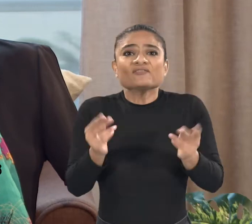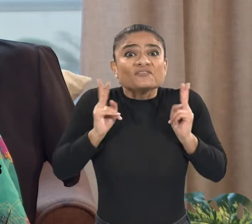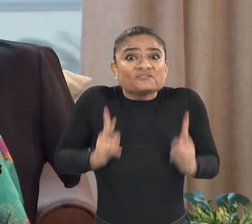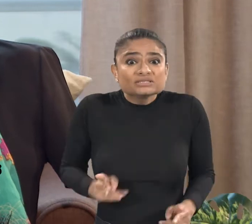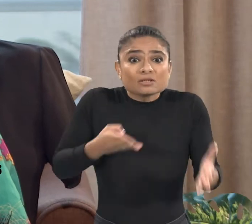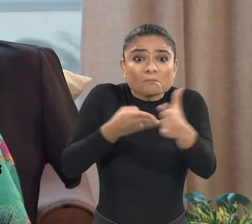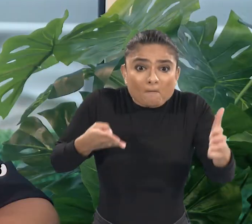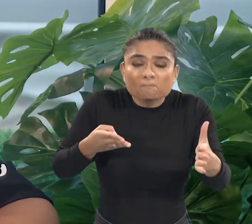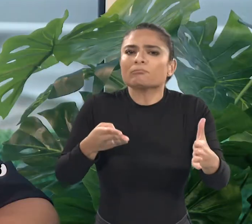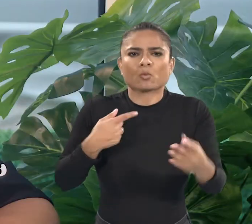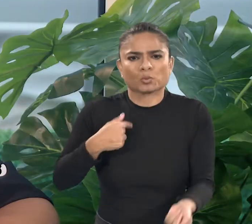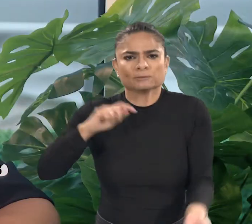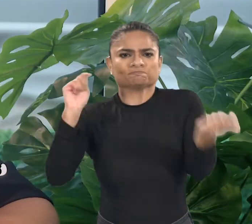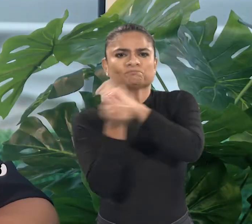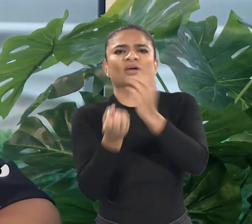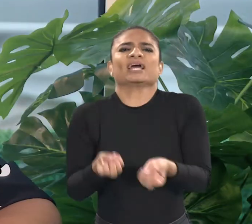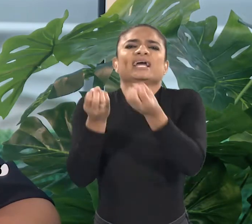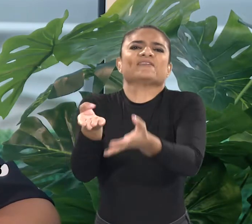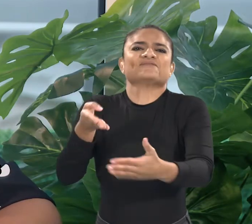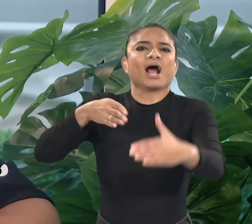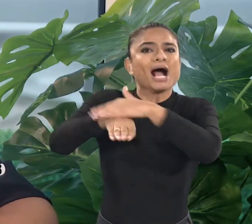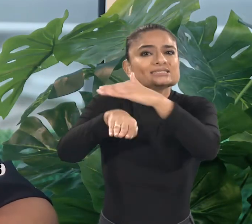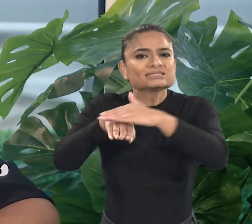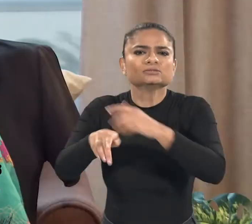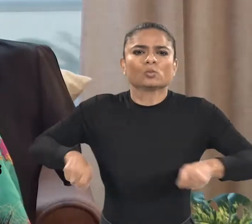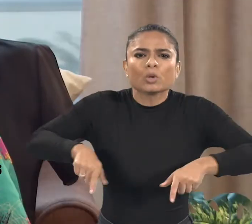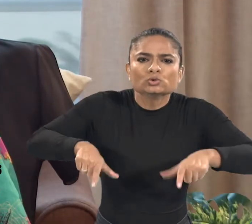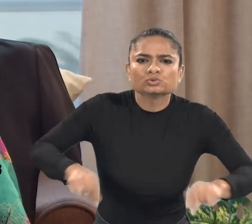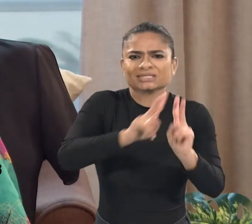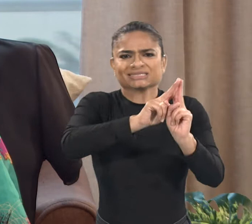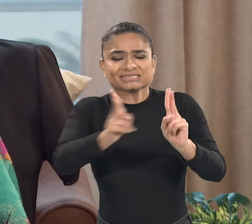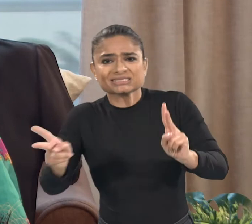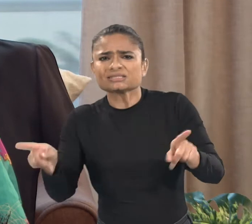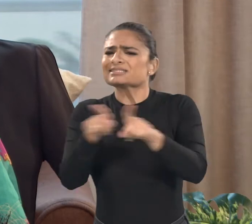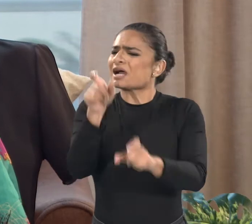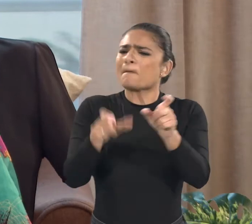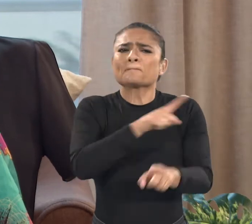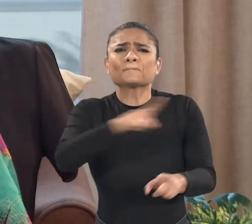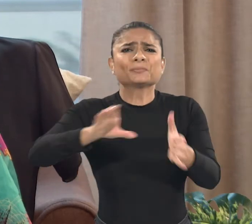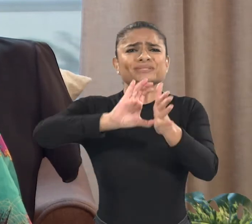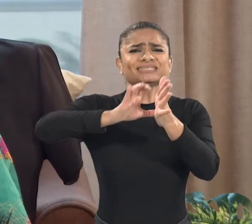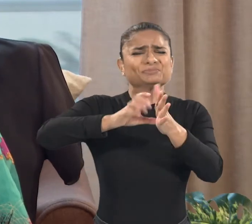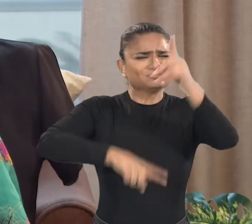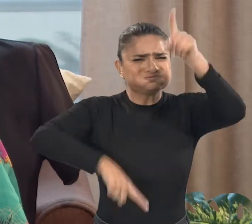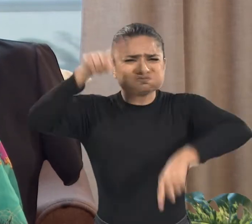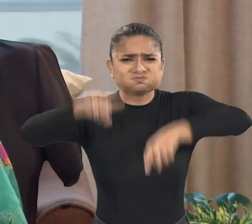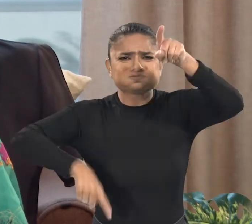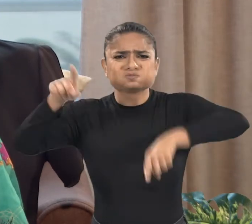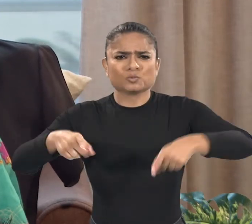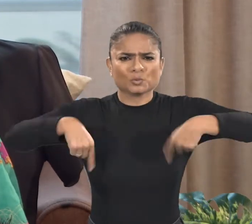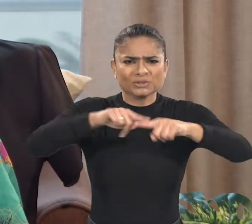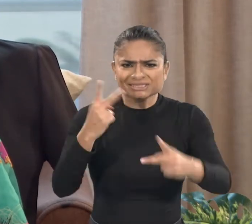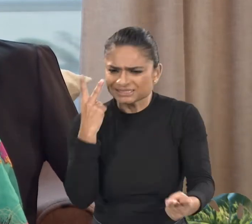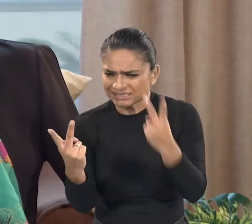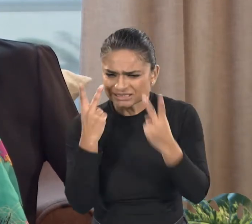barriers, building more ramps, making places more accessible for all disabilities, but also our attitudes towards people